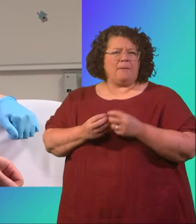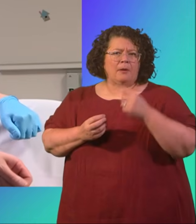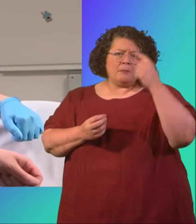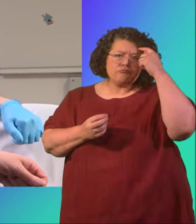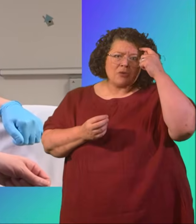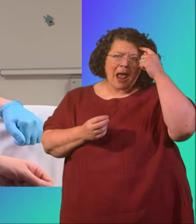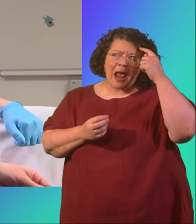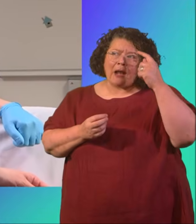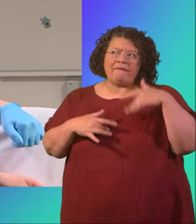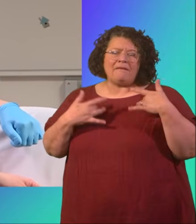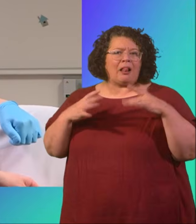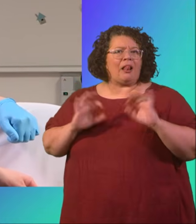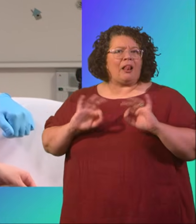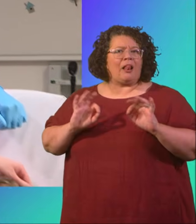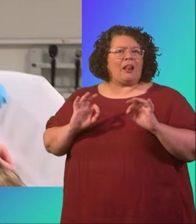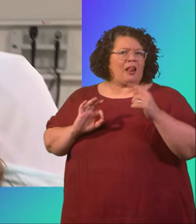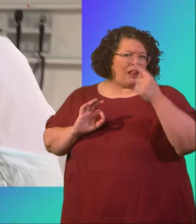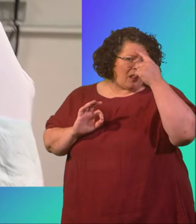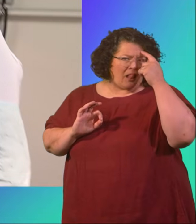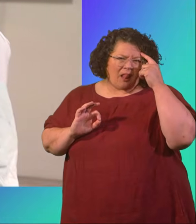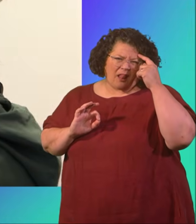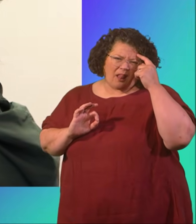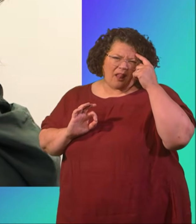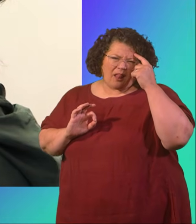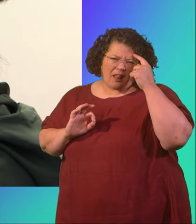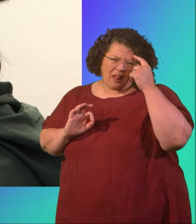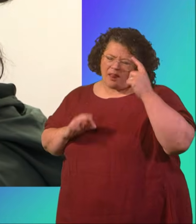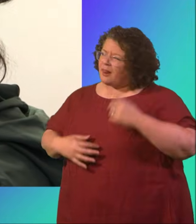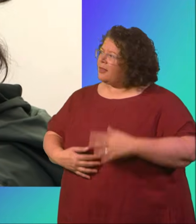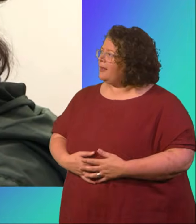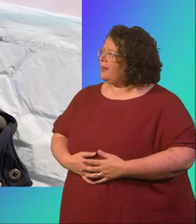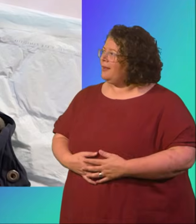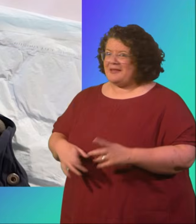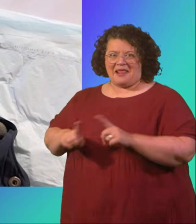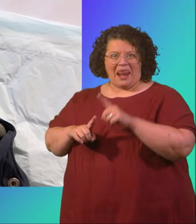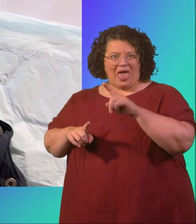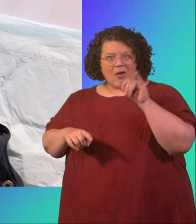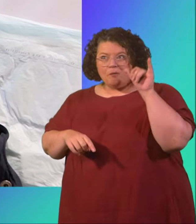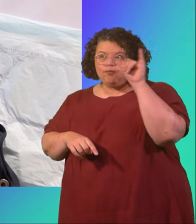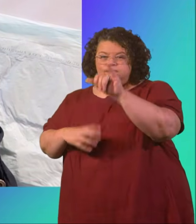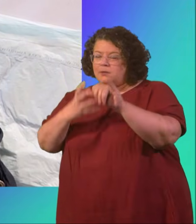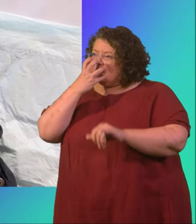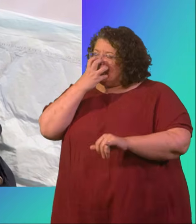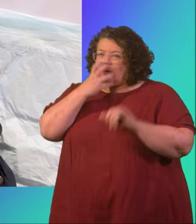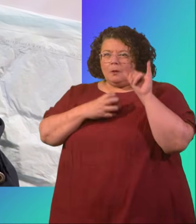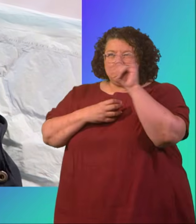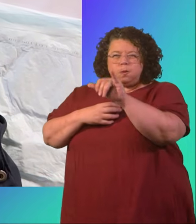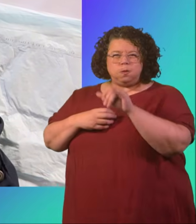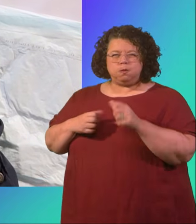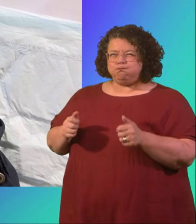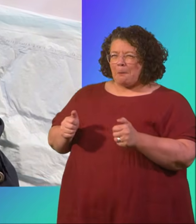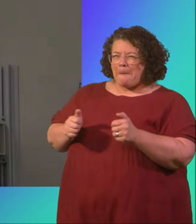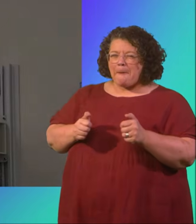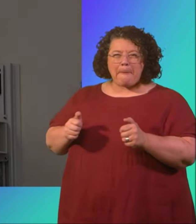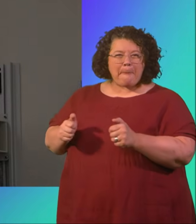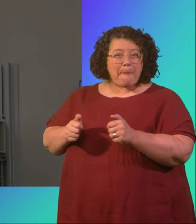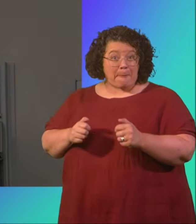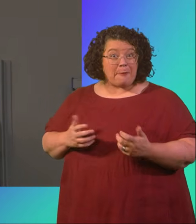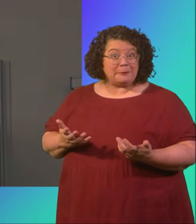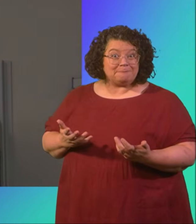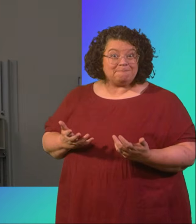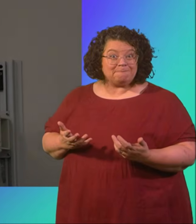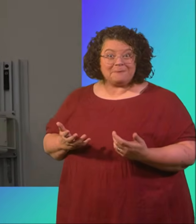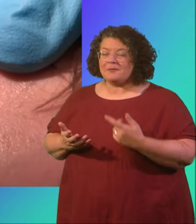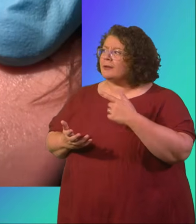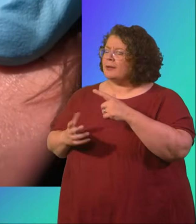There you go. You're like a fighter pilot now. And he's got some entertainment to take his mind off it all. Okay, here we go.